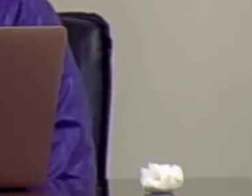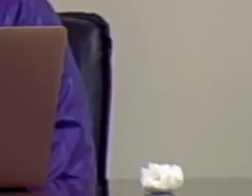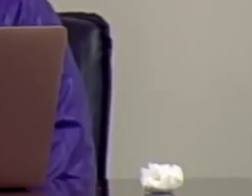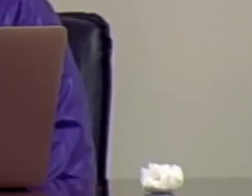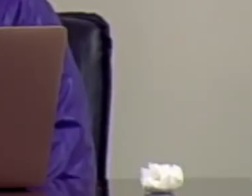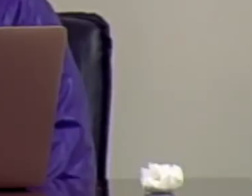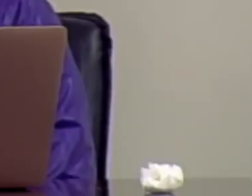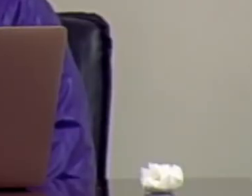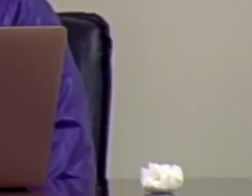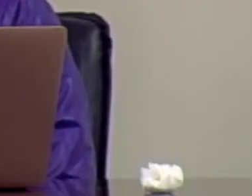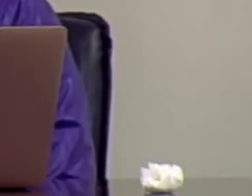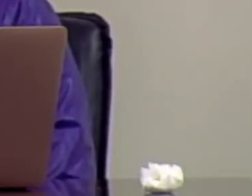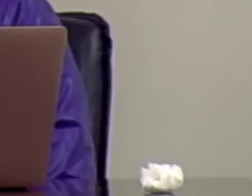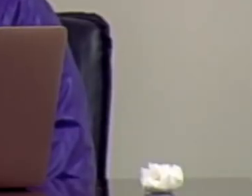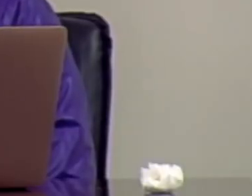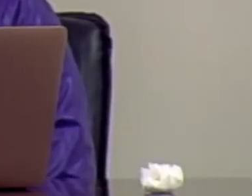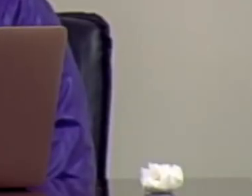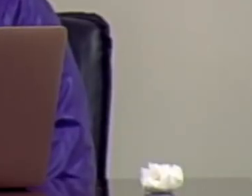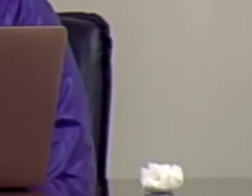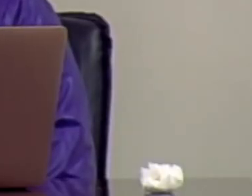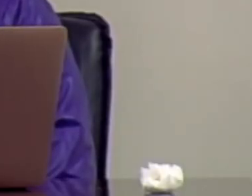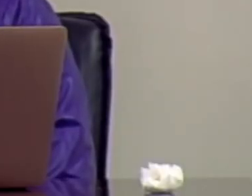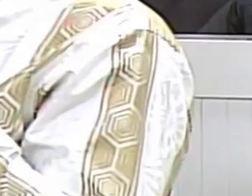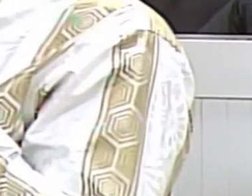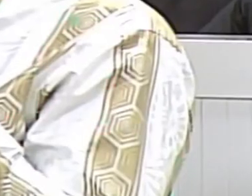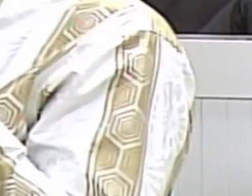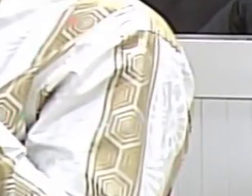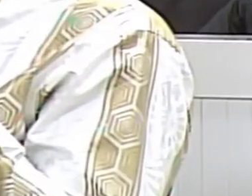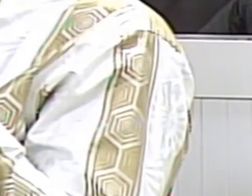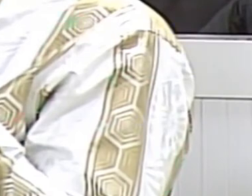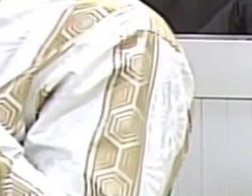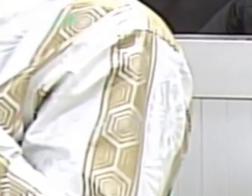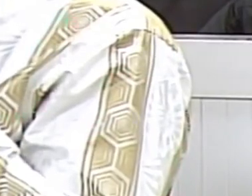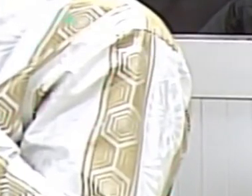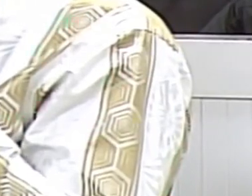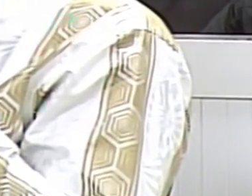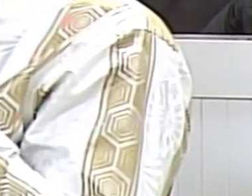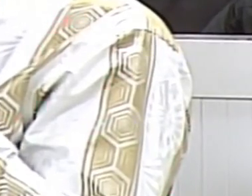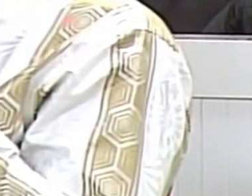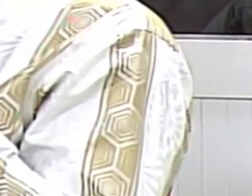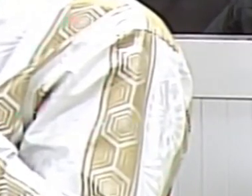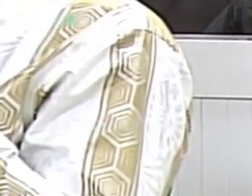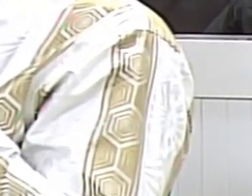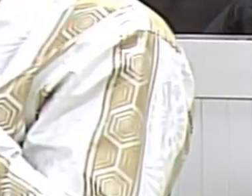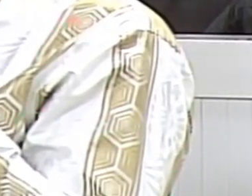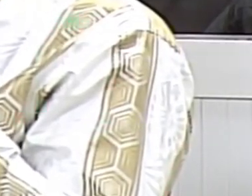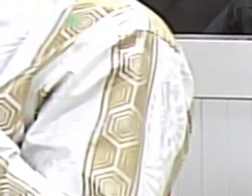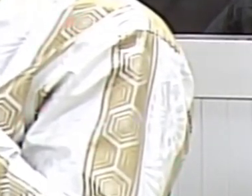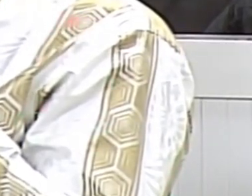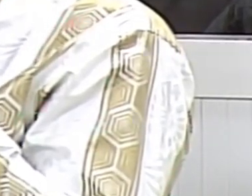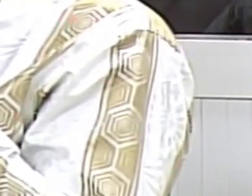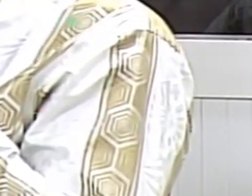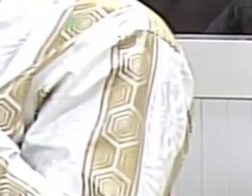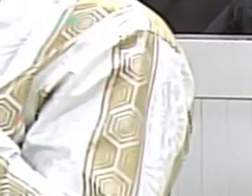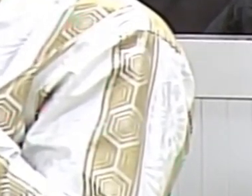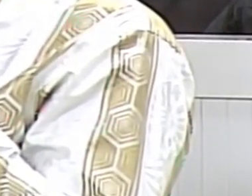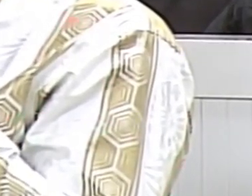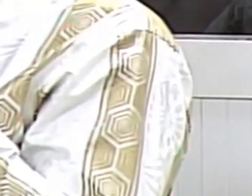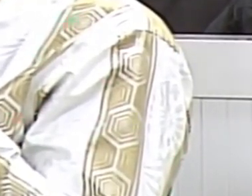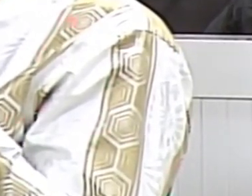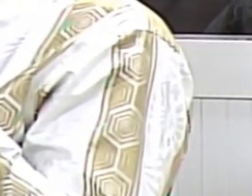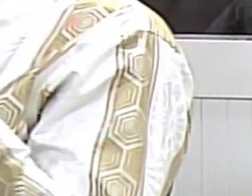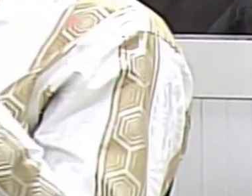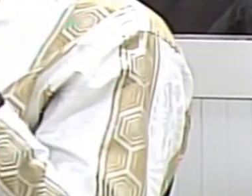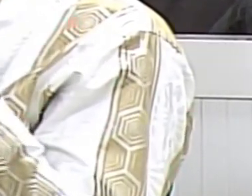were detained? Nga wax commission bi ban fana ci kasso bi lañ la tiyé won. We were taken to what they call confinement number